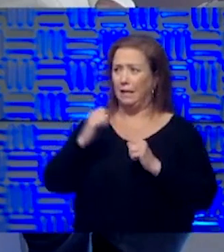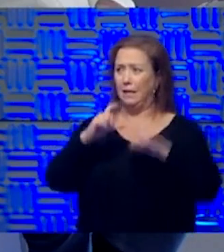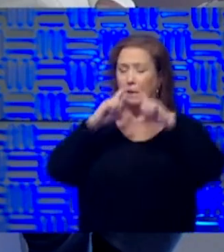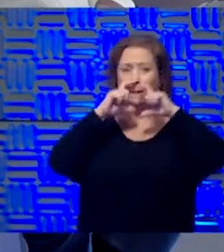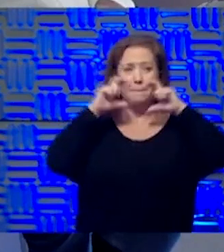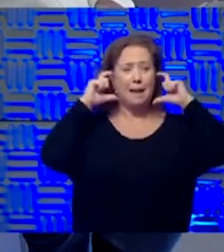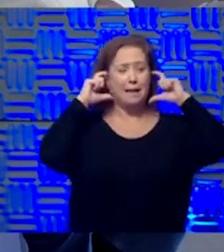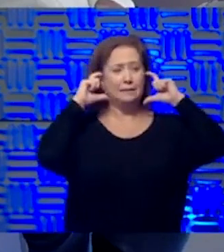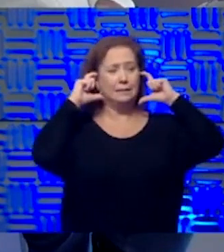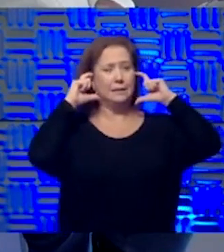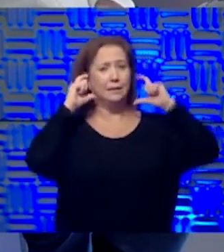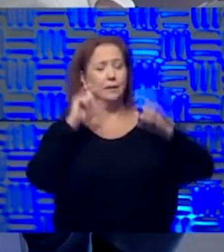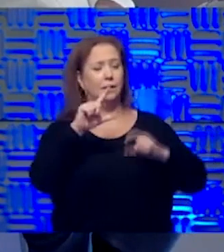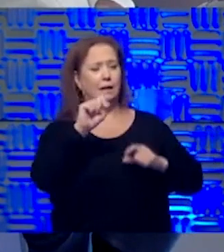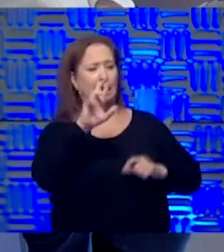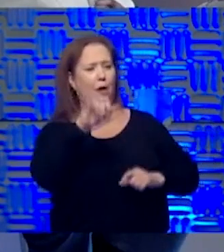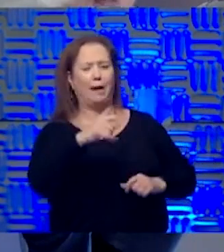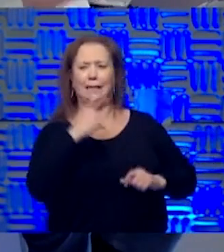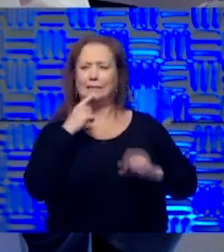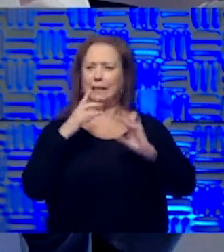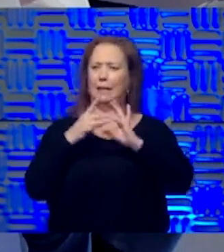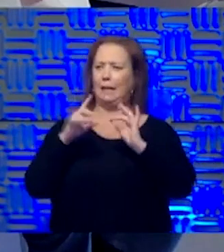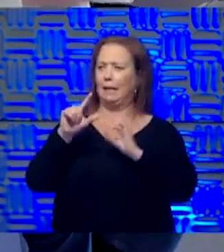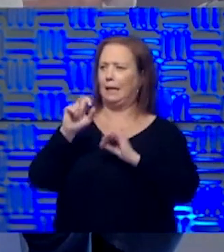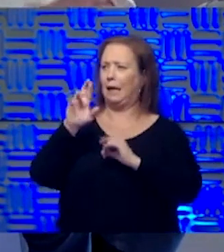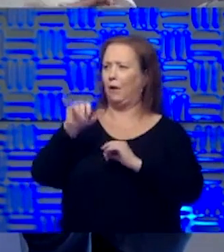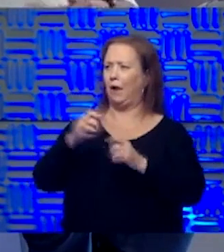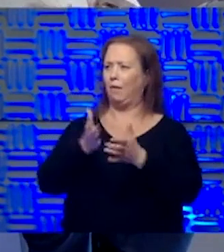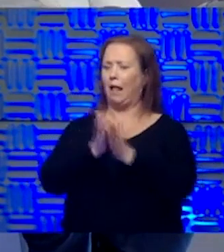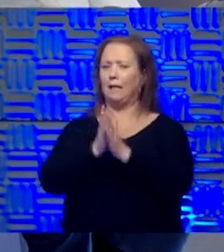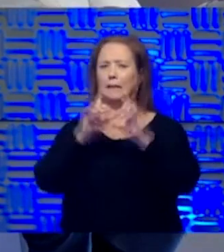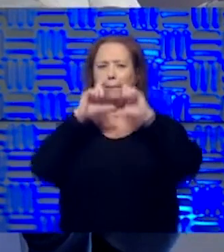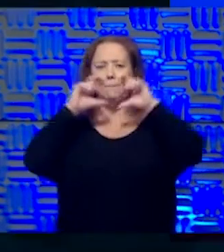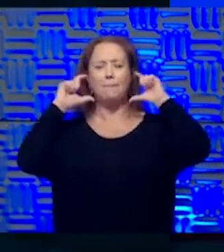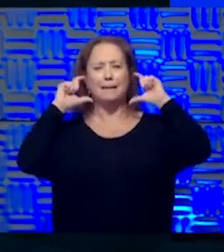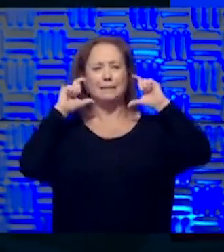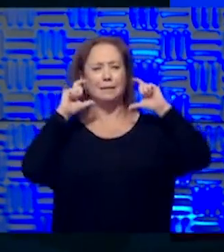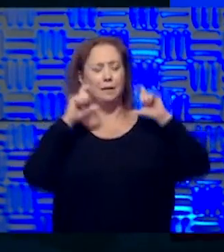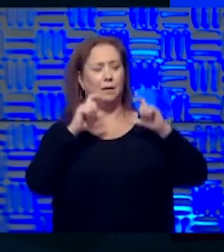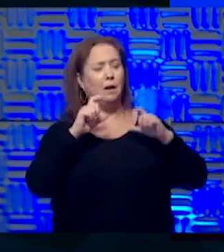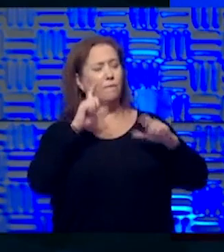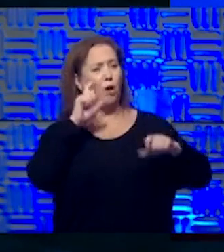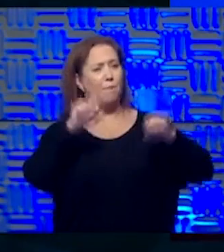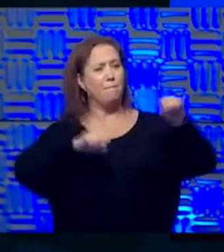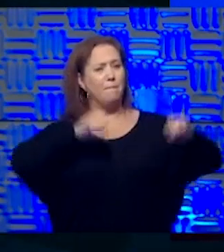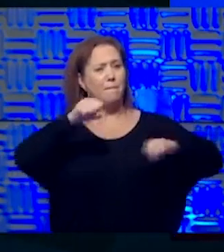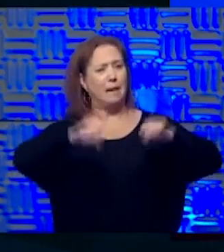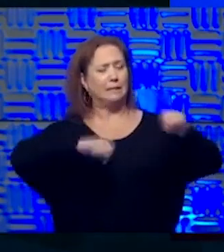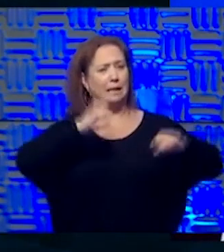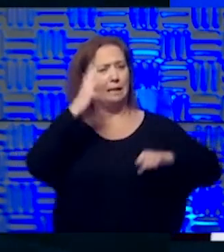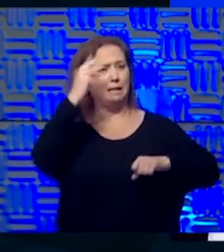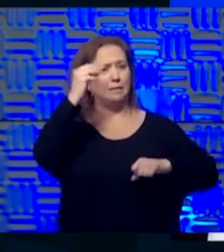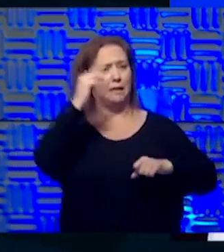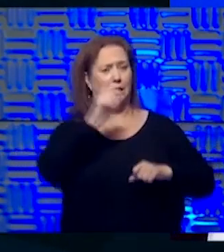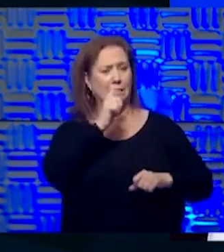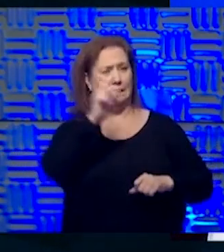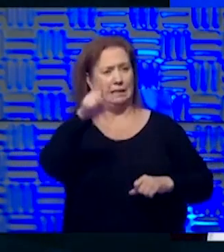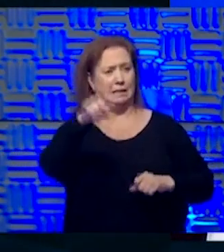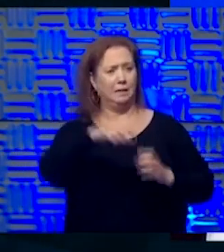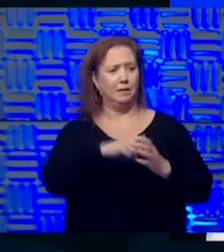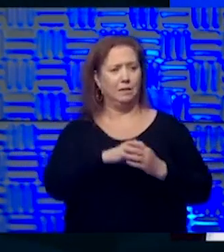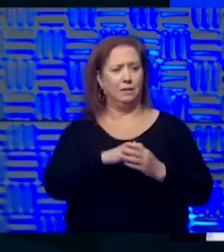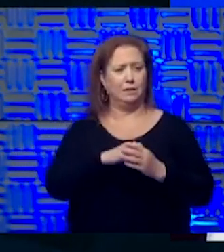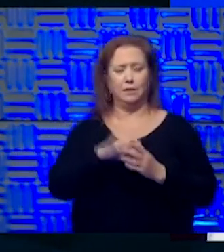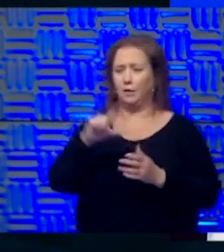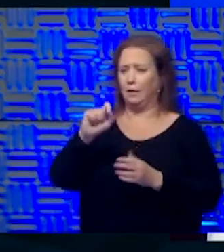on, Gary. Gosh, sorry. Well, wait, I'll ask you about the mask on, mask off. Dana, mask on, mask off, bicycling. Yeah, you can